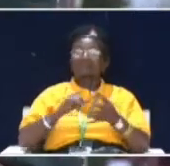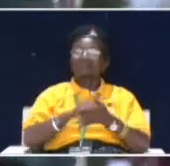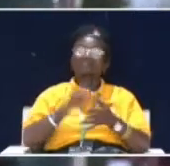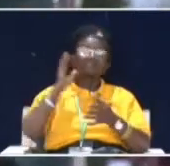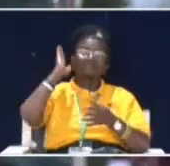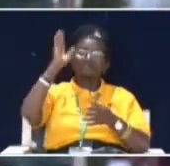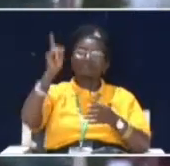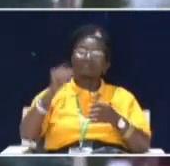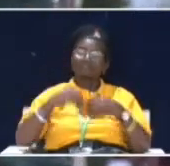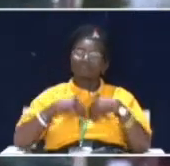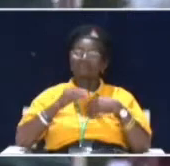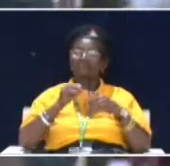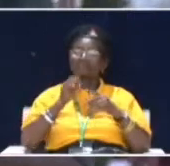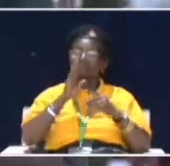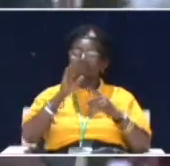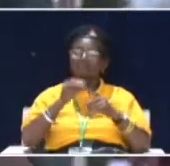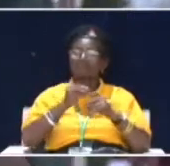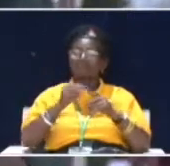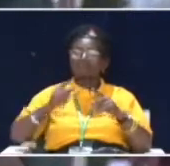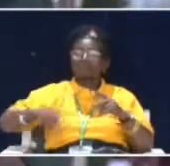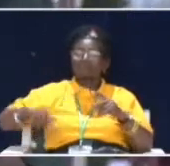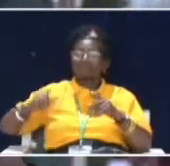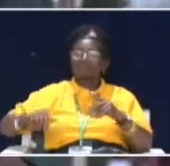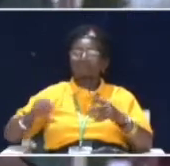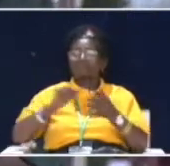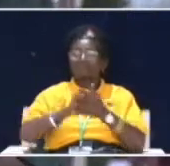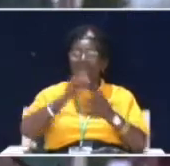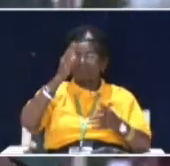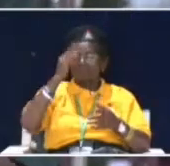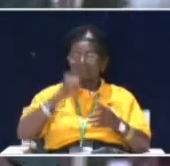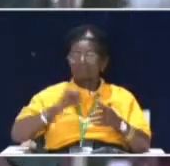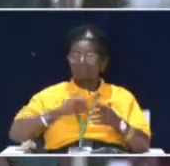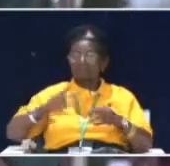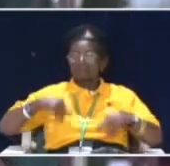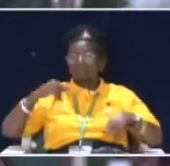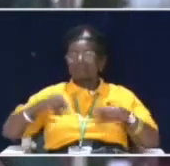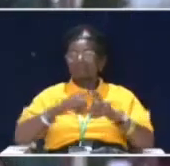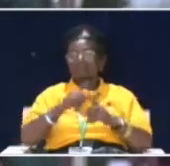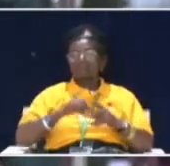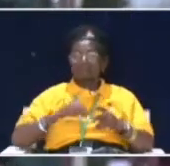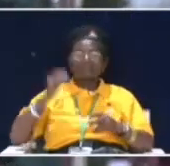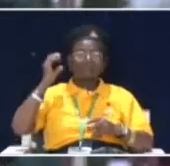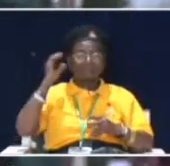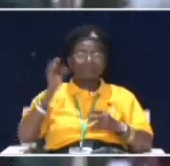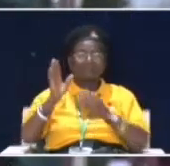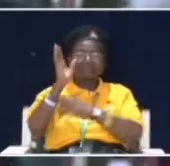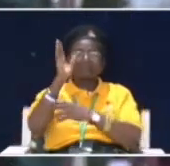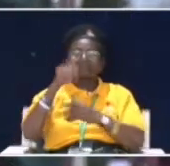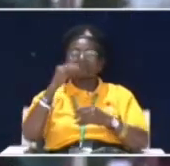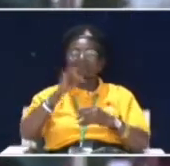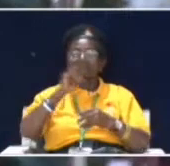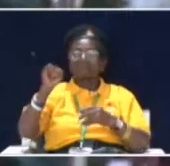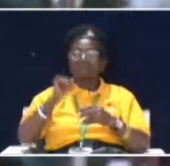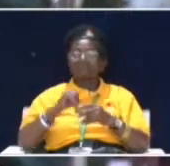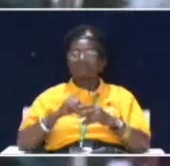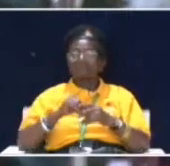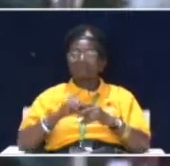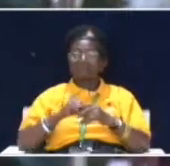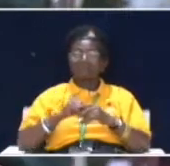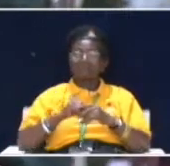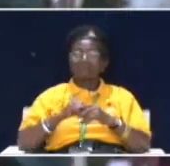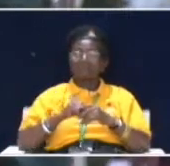sori. Oh, that's why I rejoice when I heard God say, idi ni ti mo fi yo nigbati mo gbo ti Olorun so wi